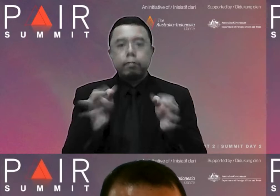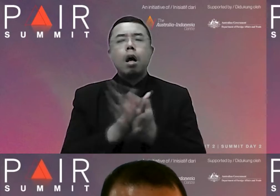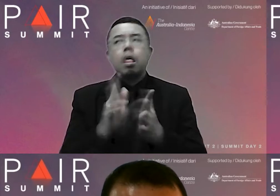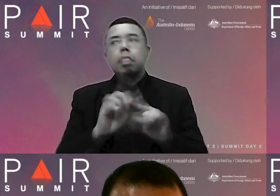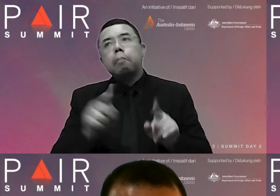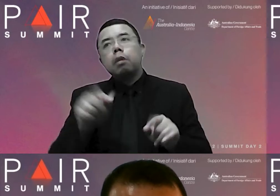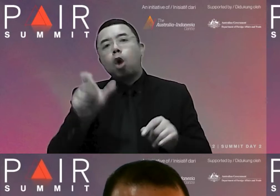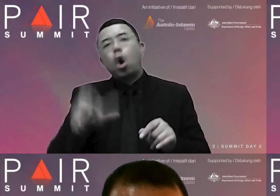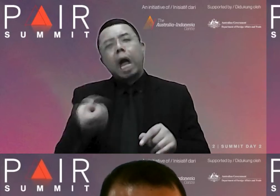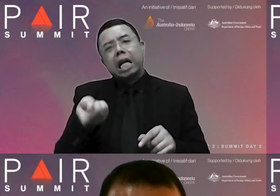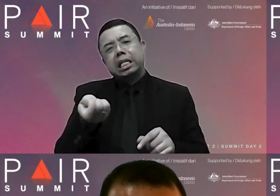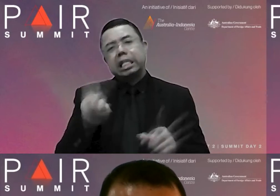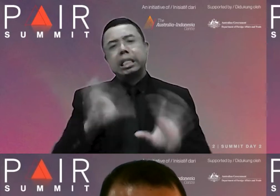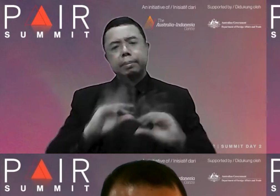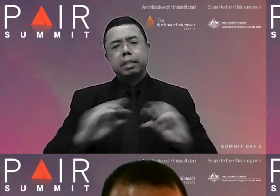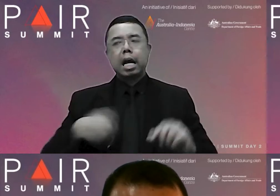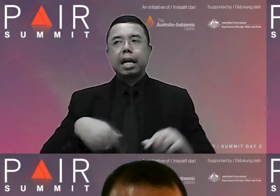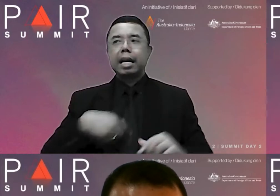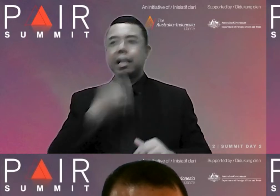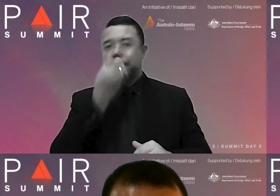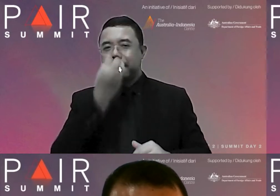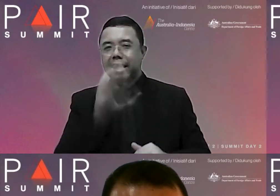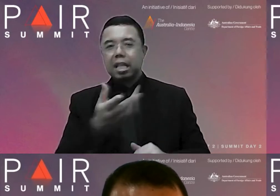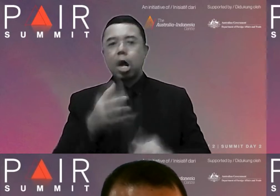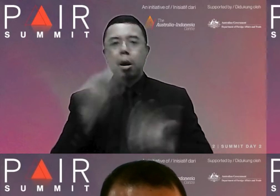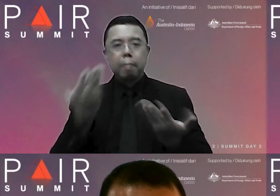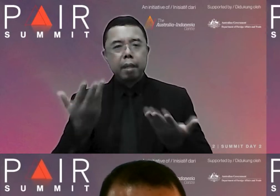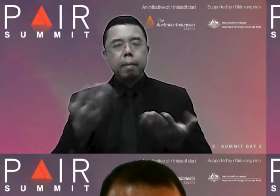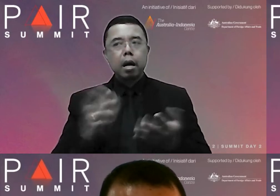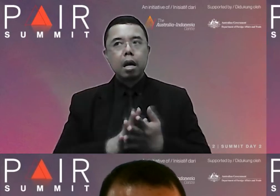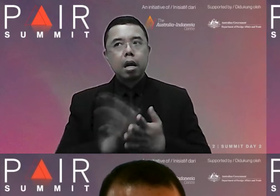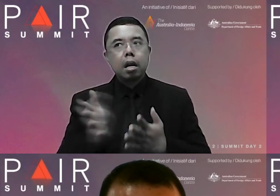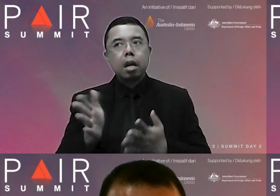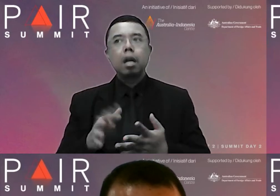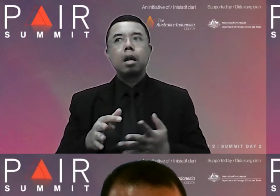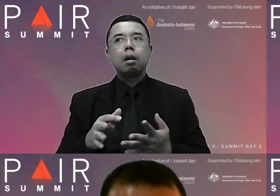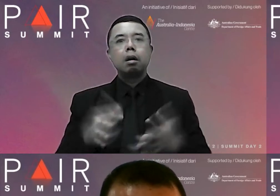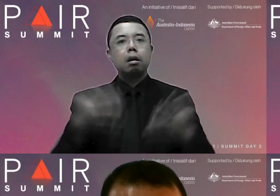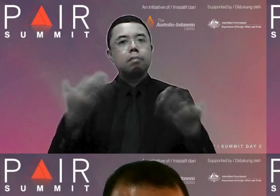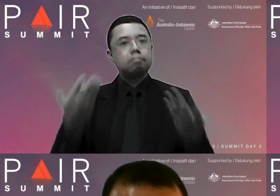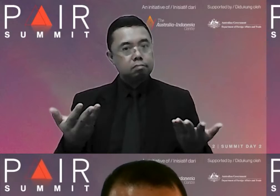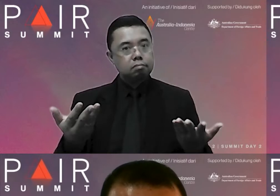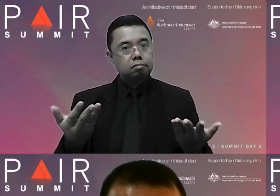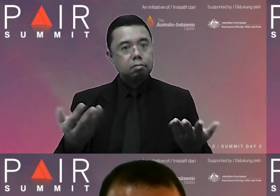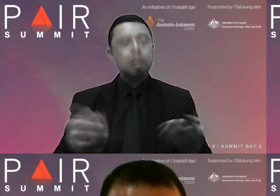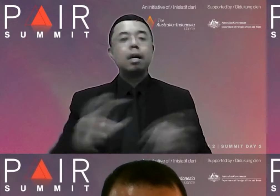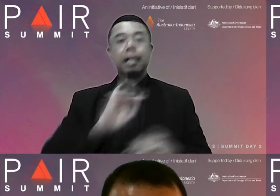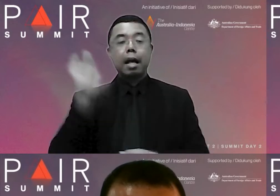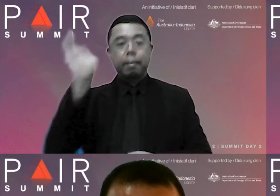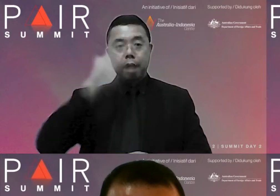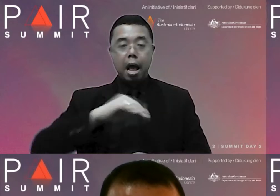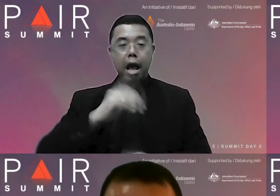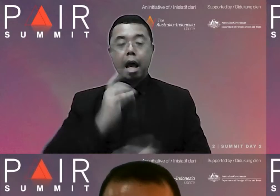really matters a lot. So, and Sariadi is mentioning there the issue about where medical and healthcare staff